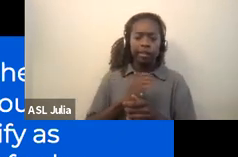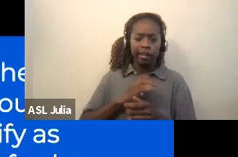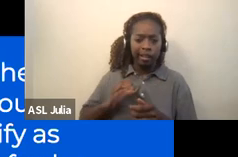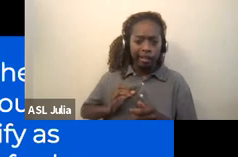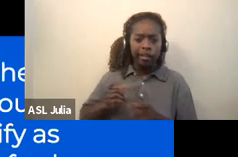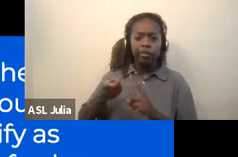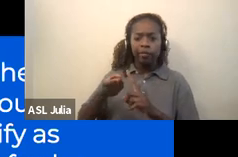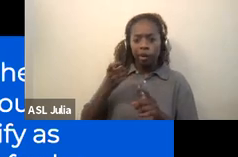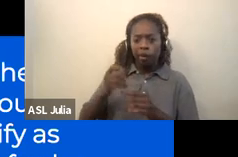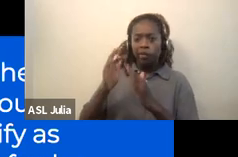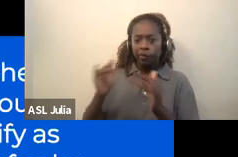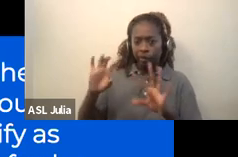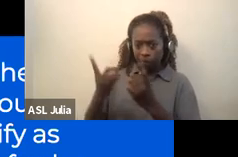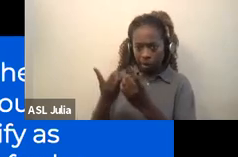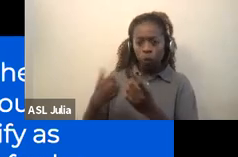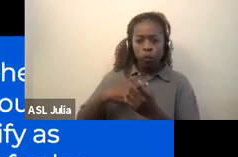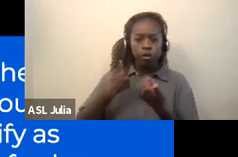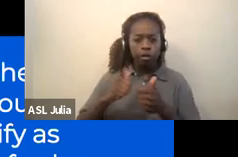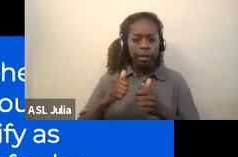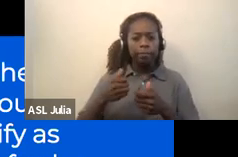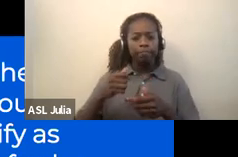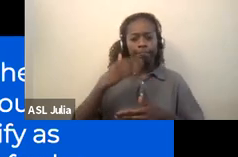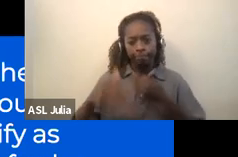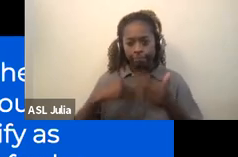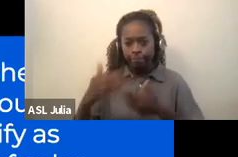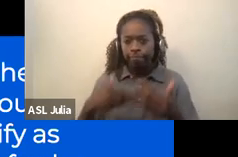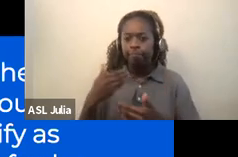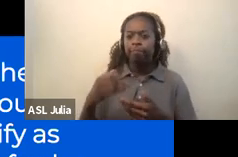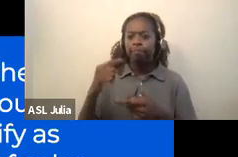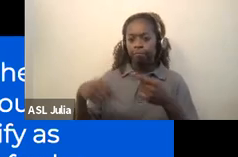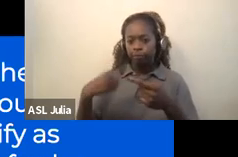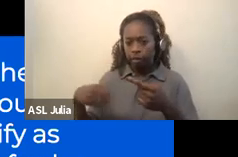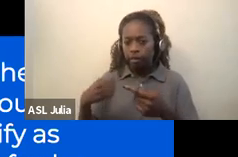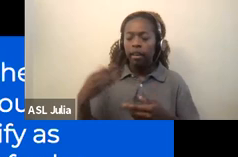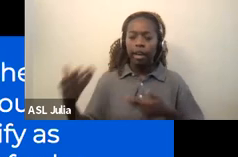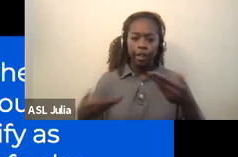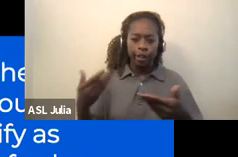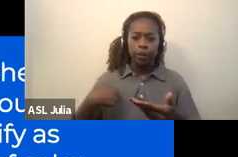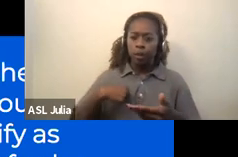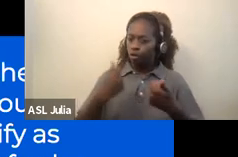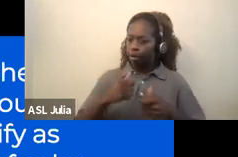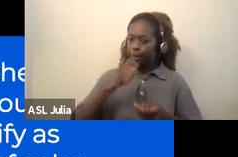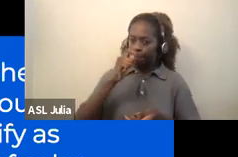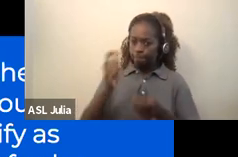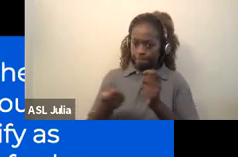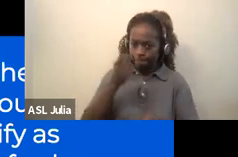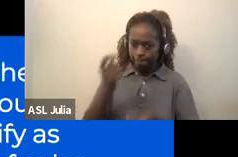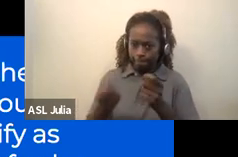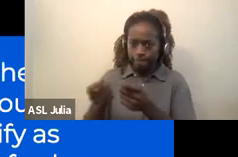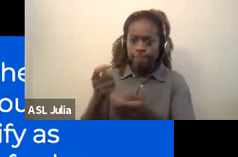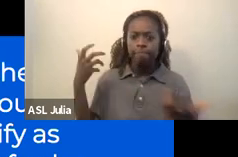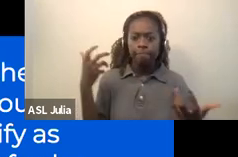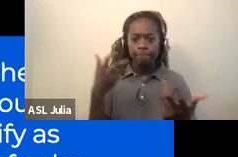continue to process hires as they come through making as many accommodations as possible to streamline the welcome